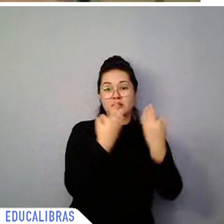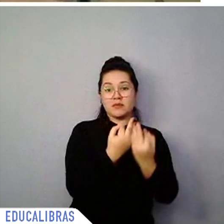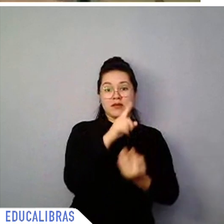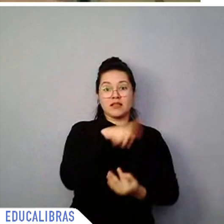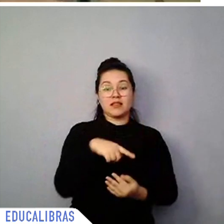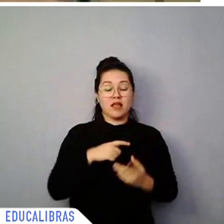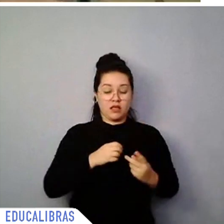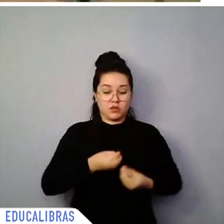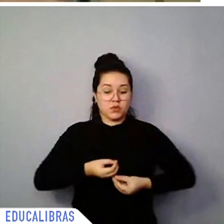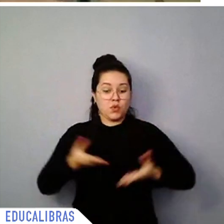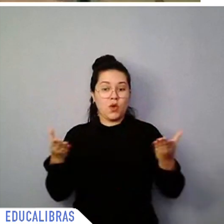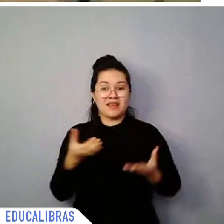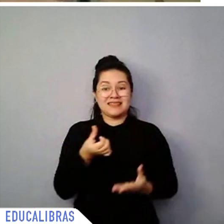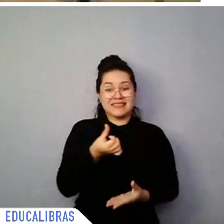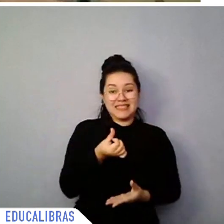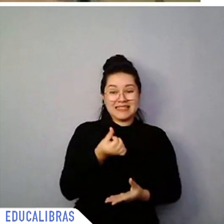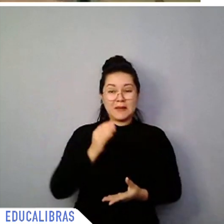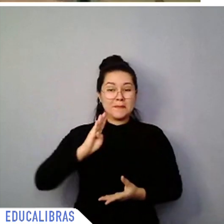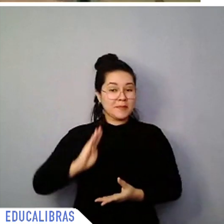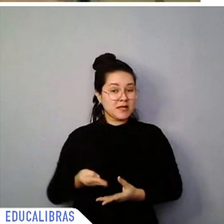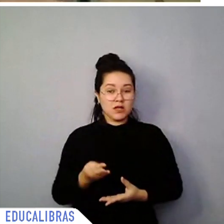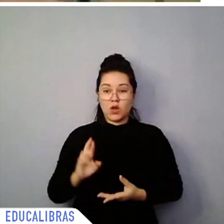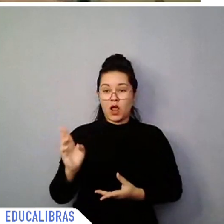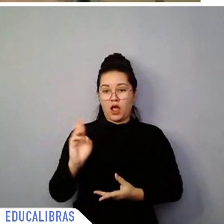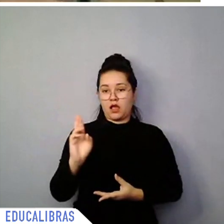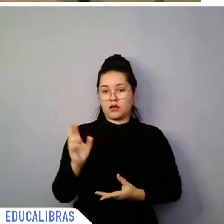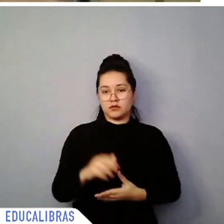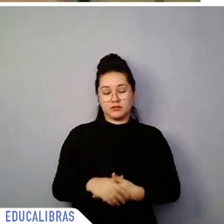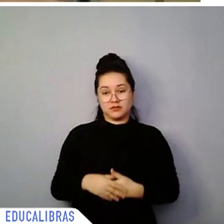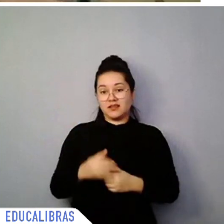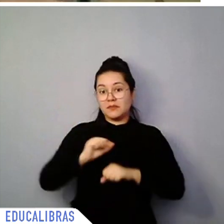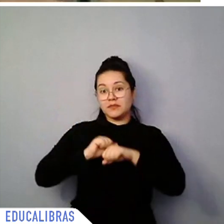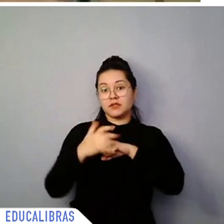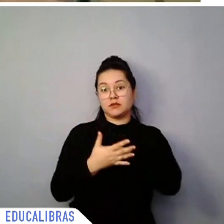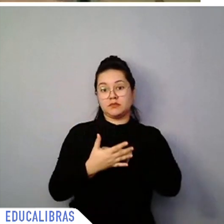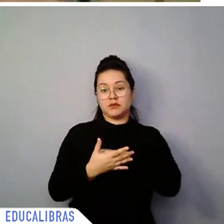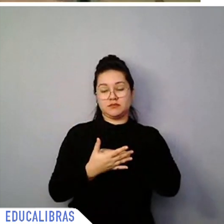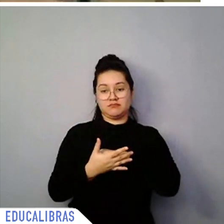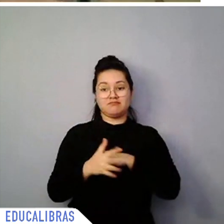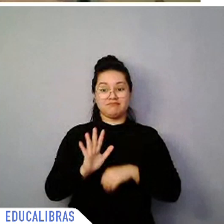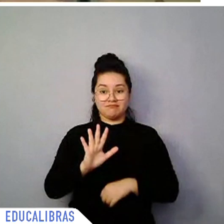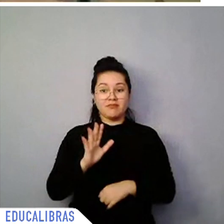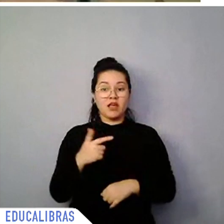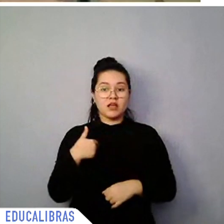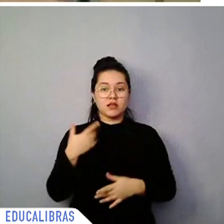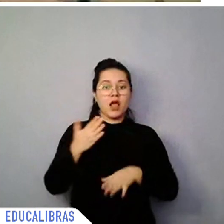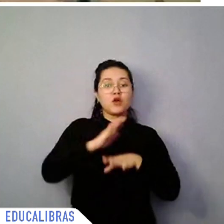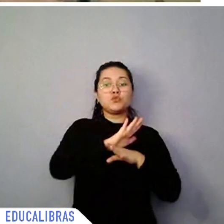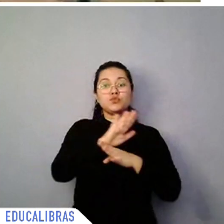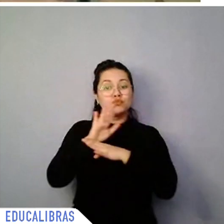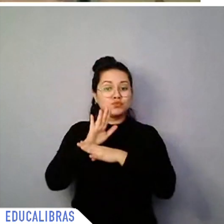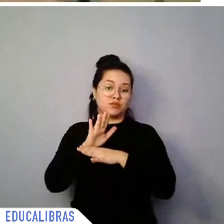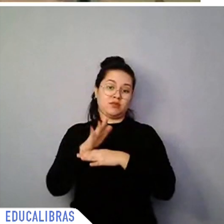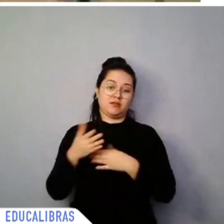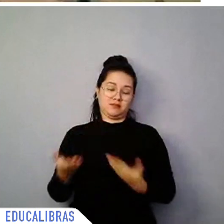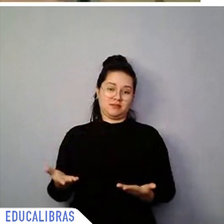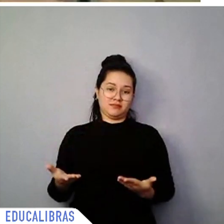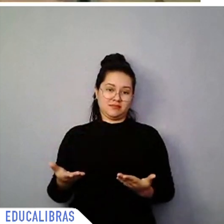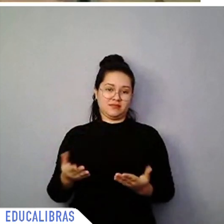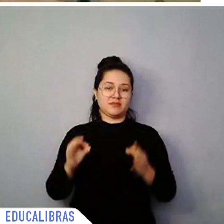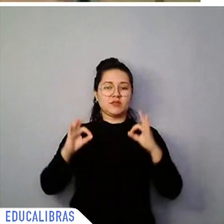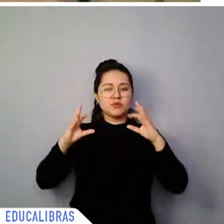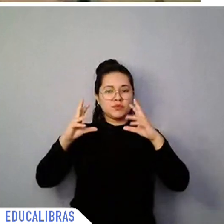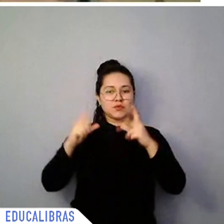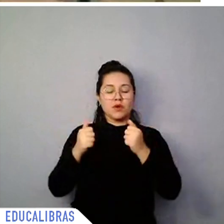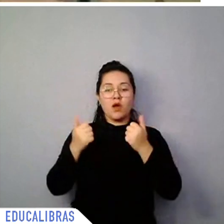entrepreneurs and families have donated over 6 million to help in the pandemics. They,